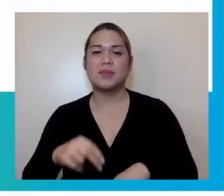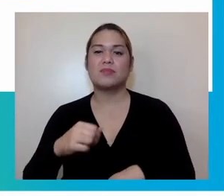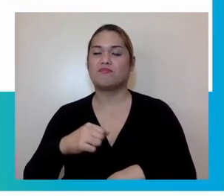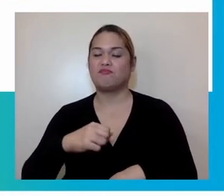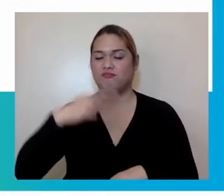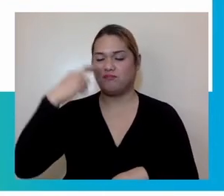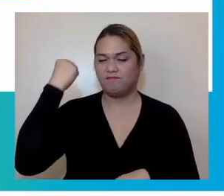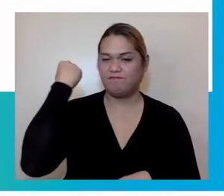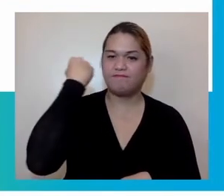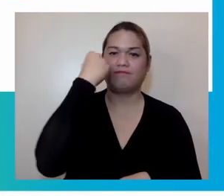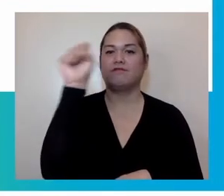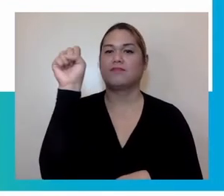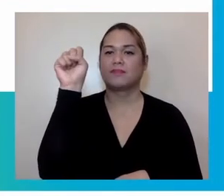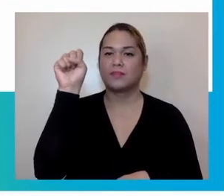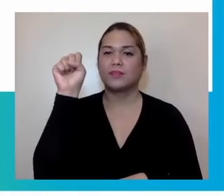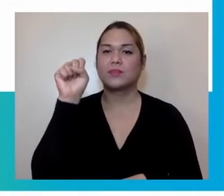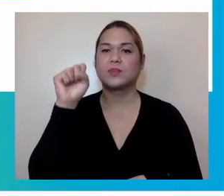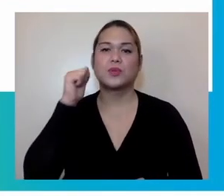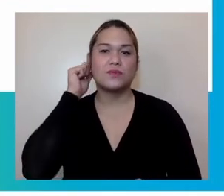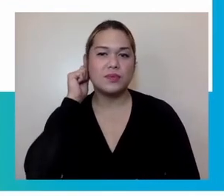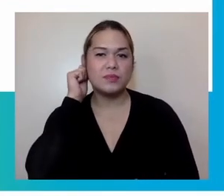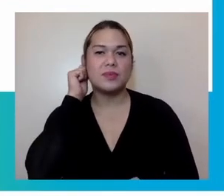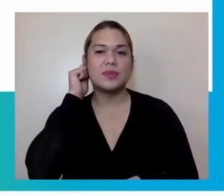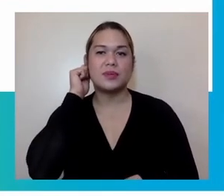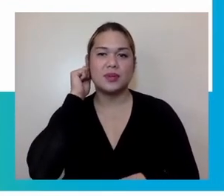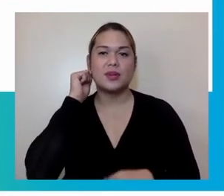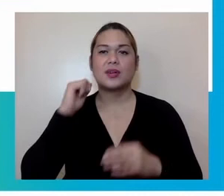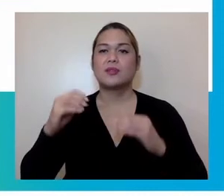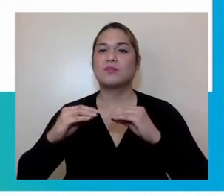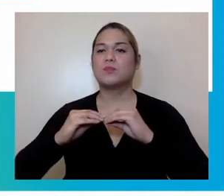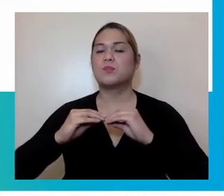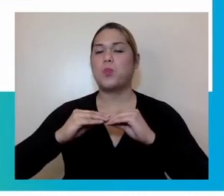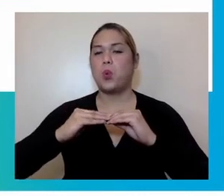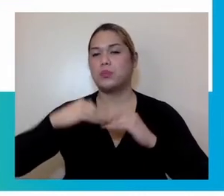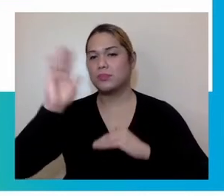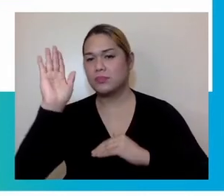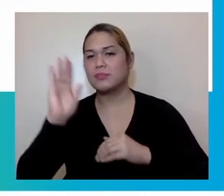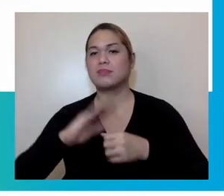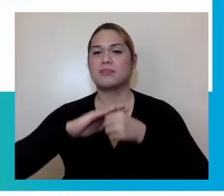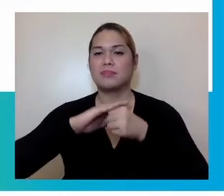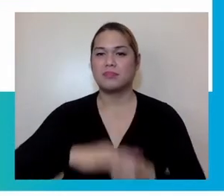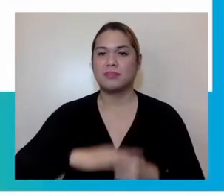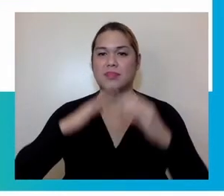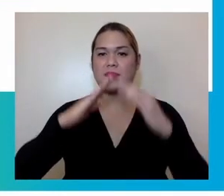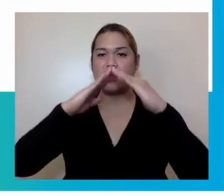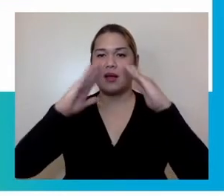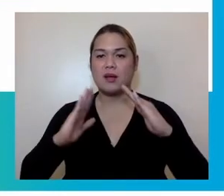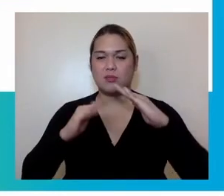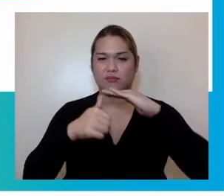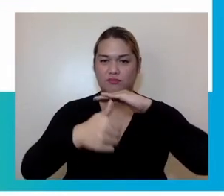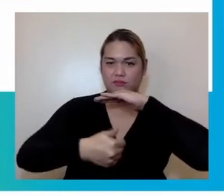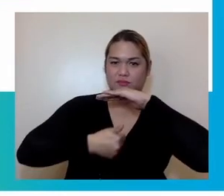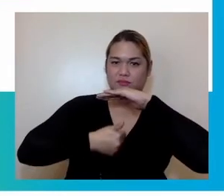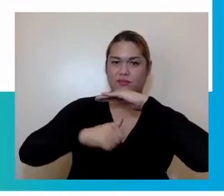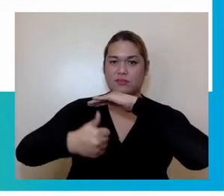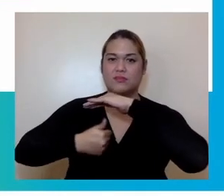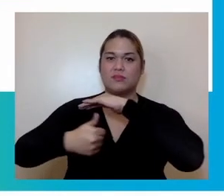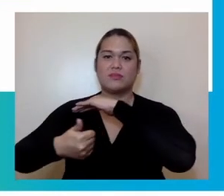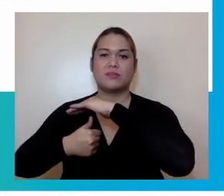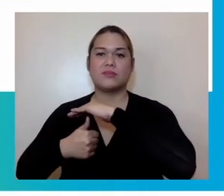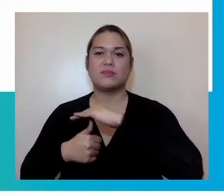domestication of women. So we don't want to see it again if we want to achieve the goal of Paris